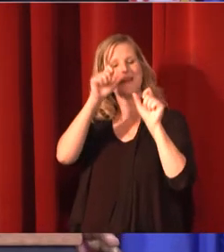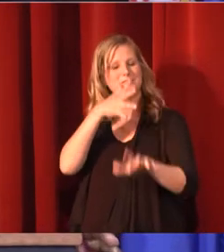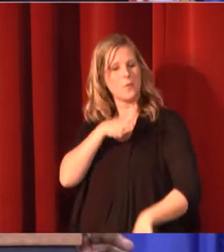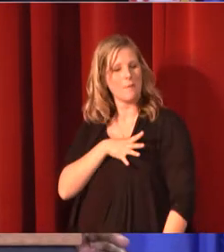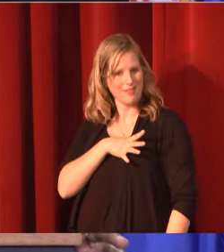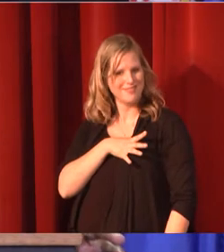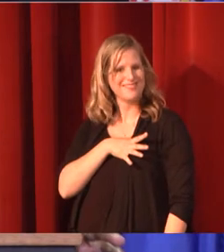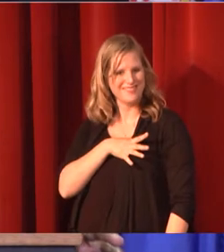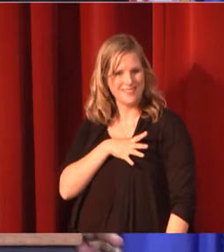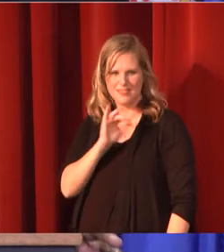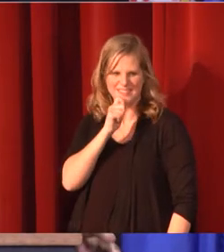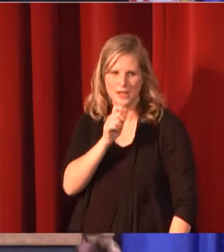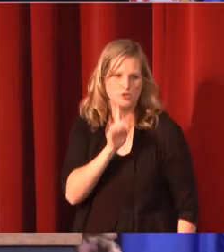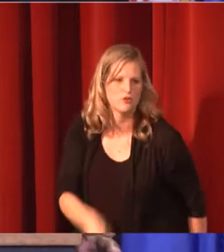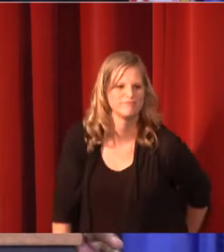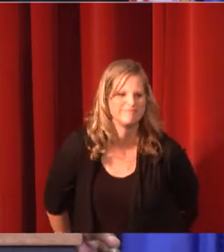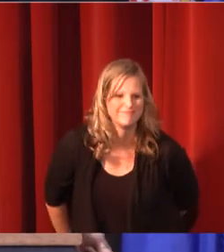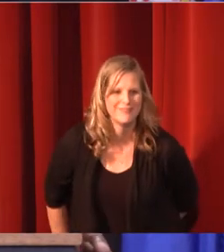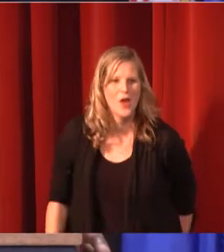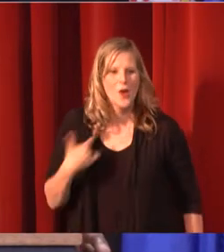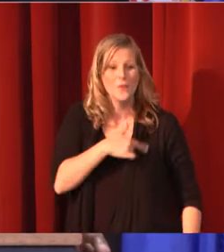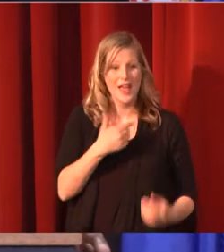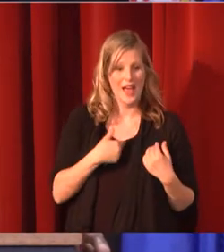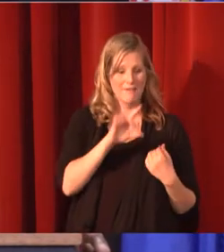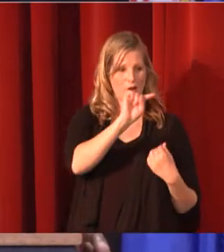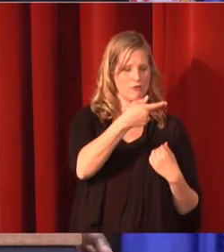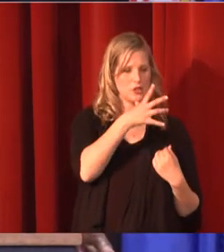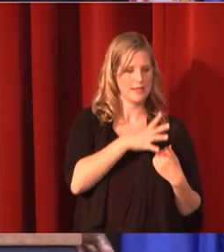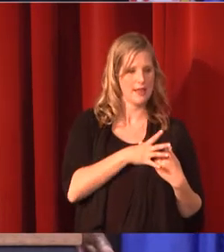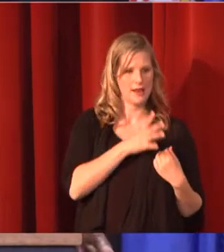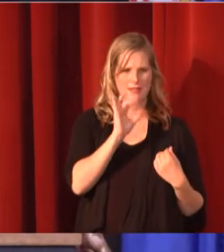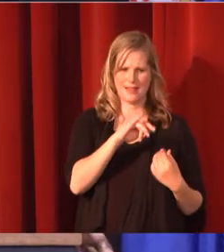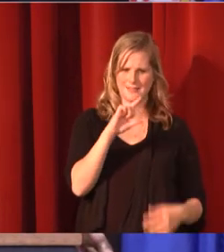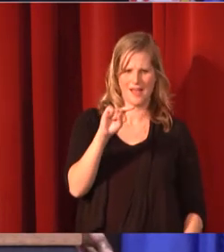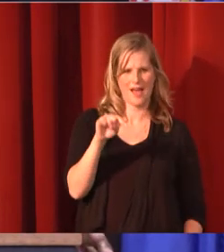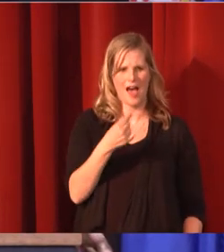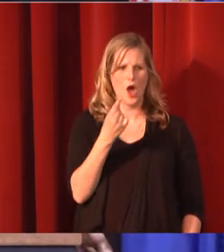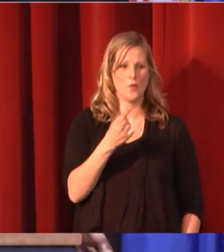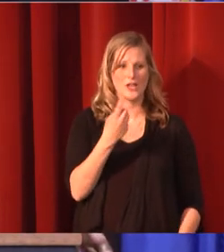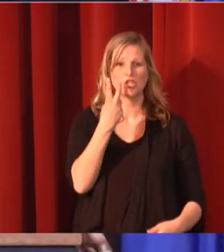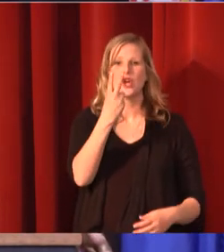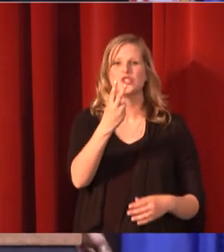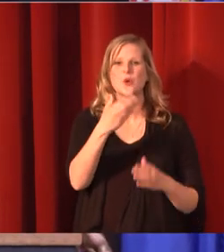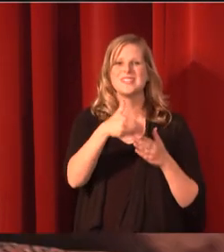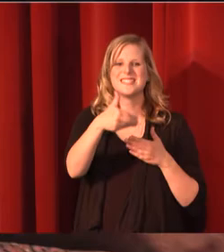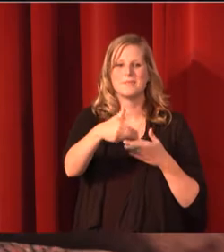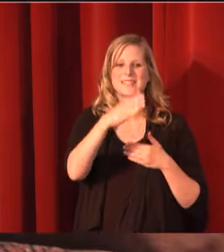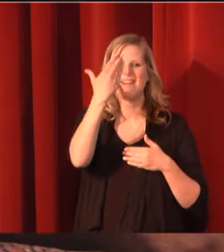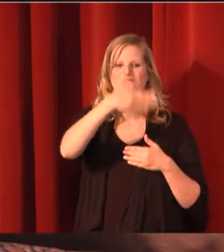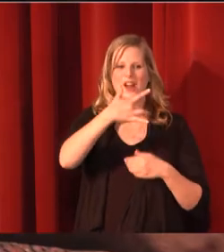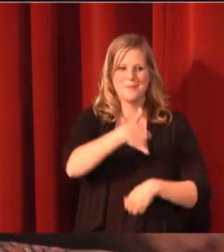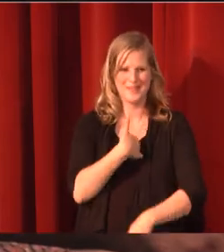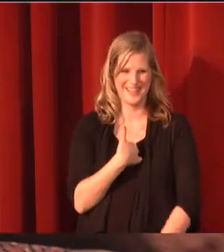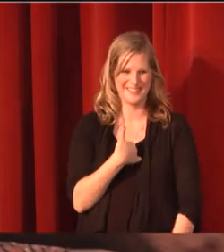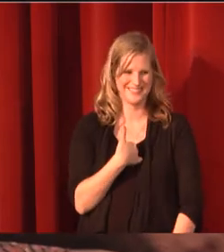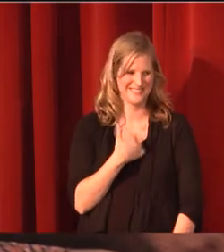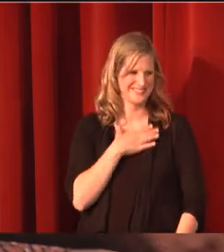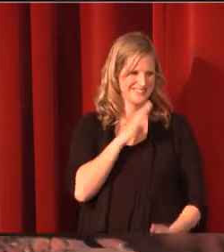that's not true we have a first lady who is always two steps in front of me